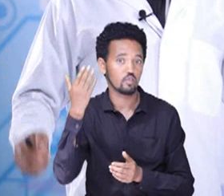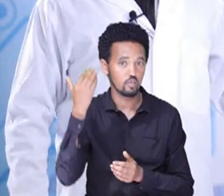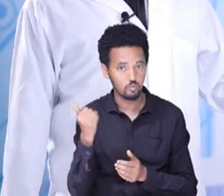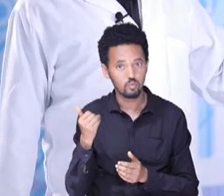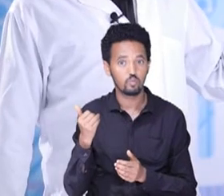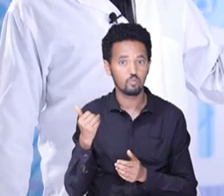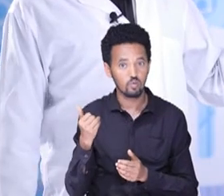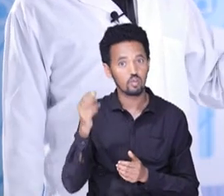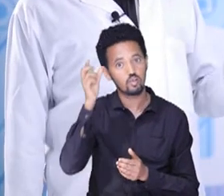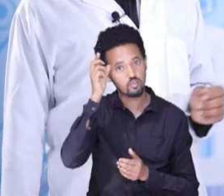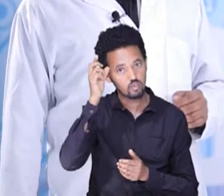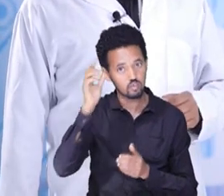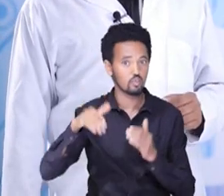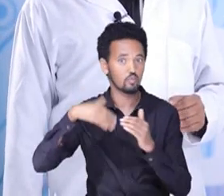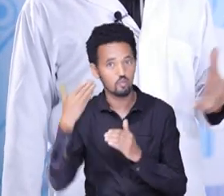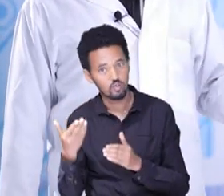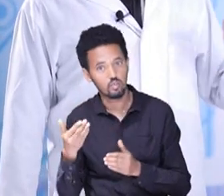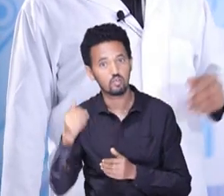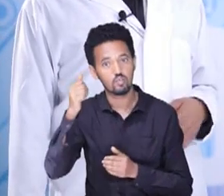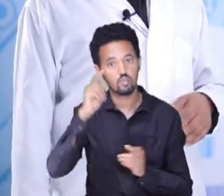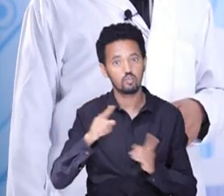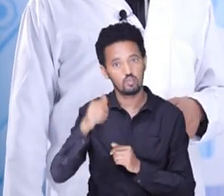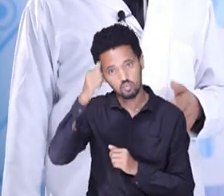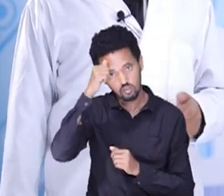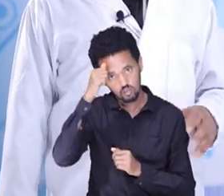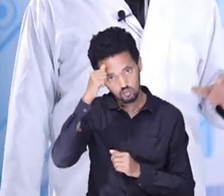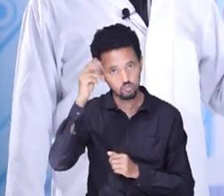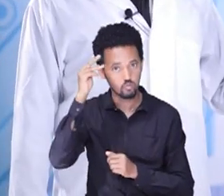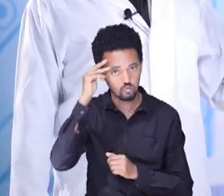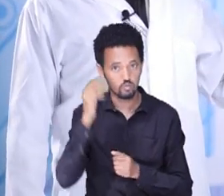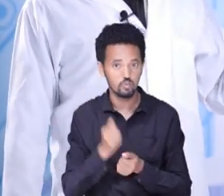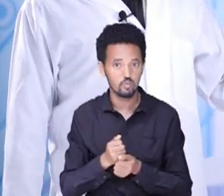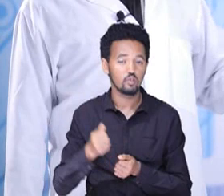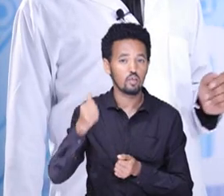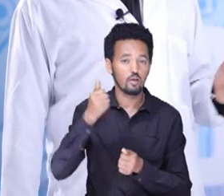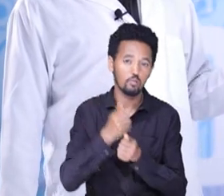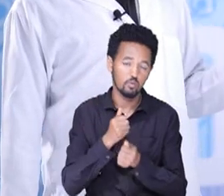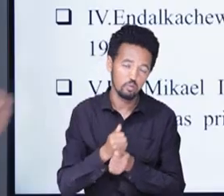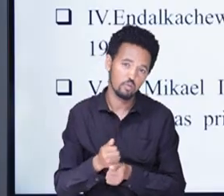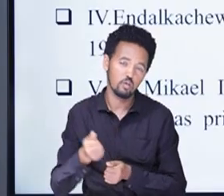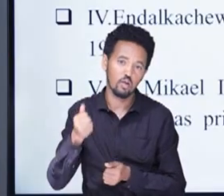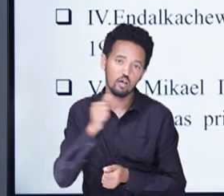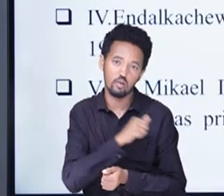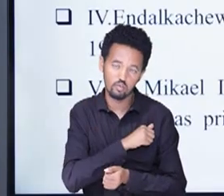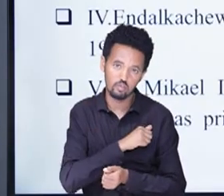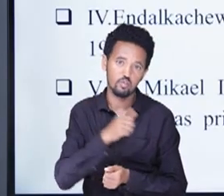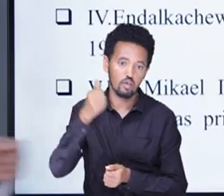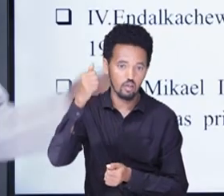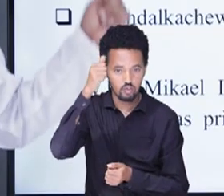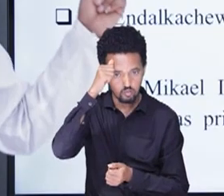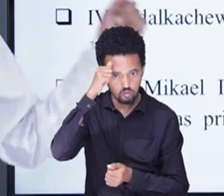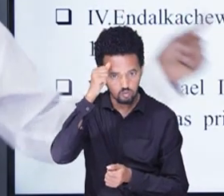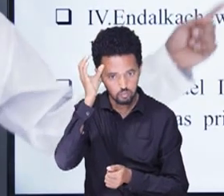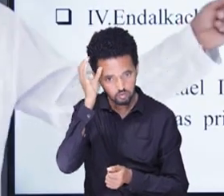Prime Minister, Ndalkacho Makonnen. The second one, Abeba Aragay. The third one, Aklilu